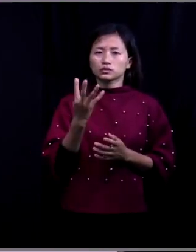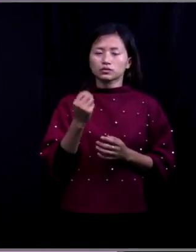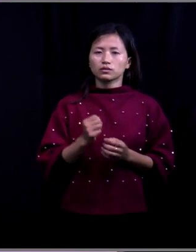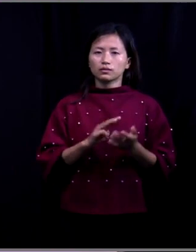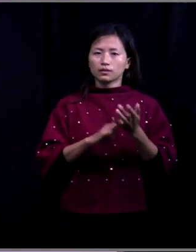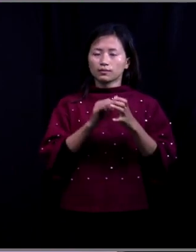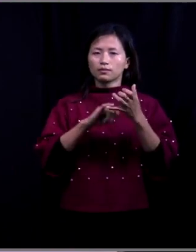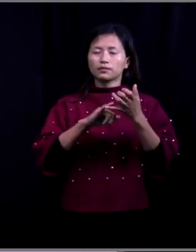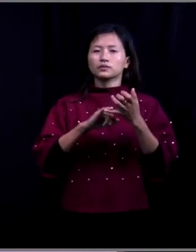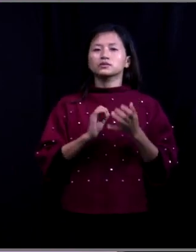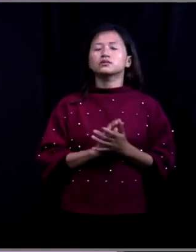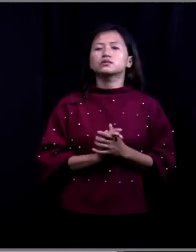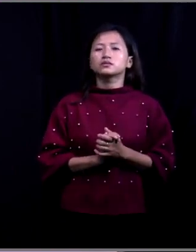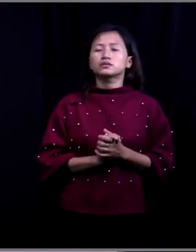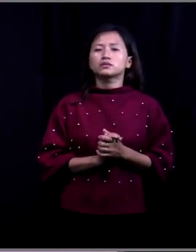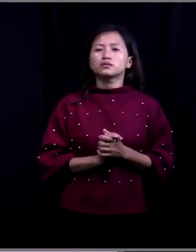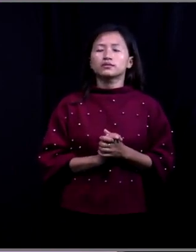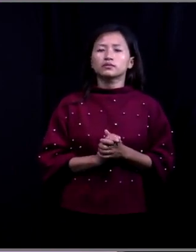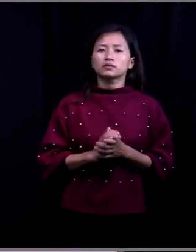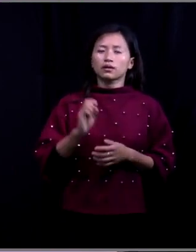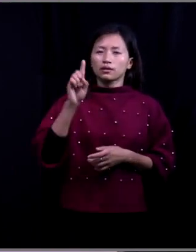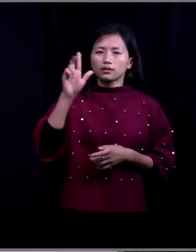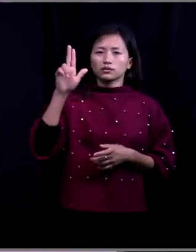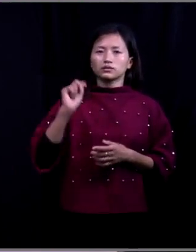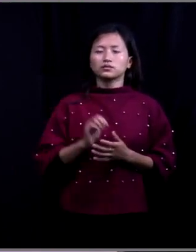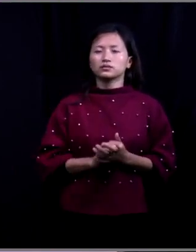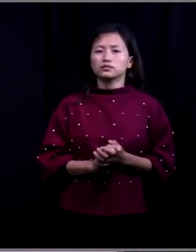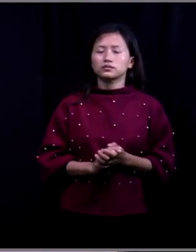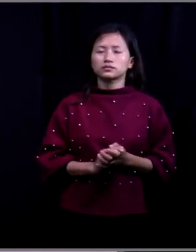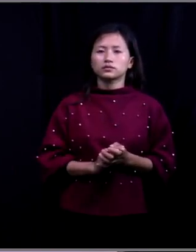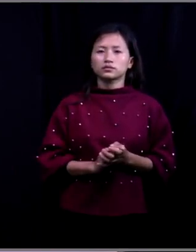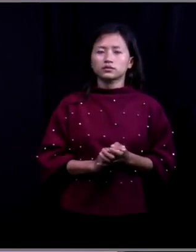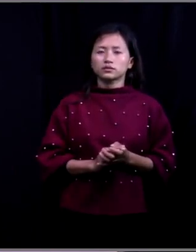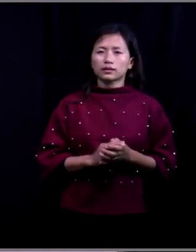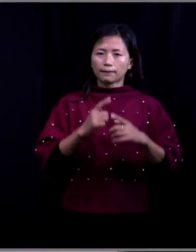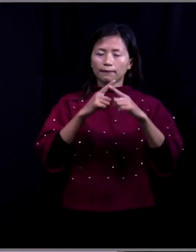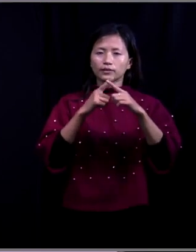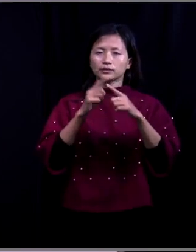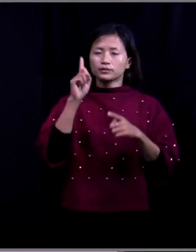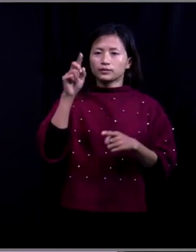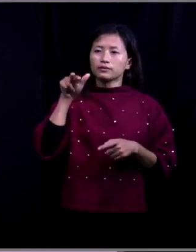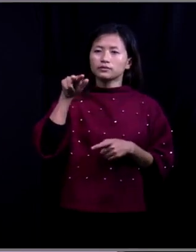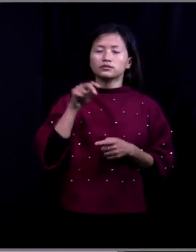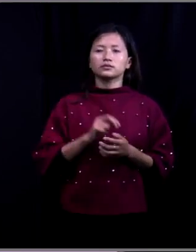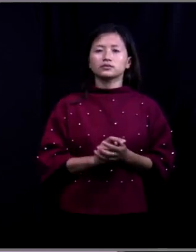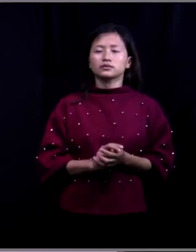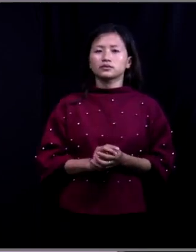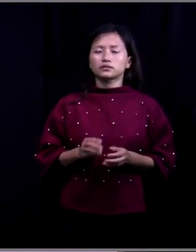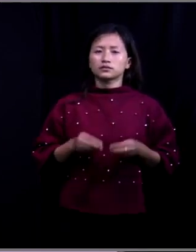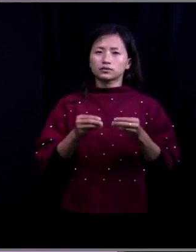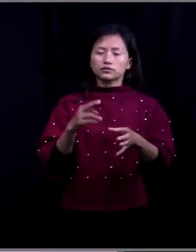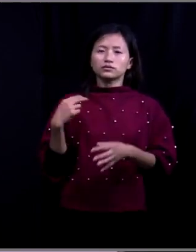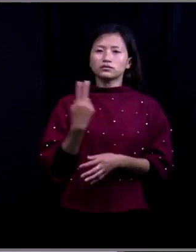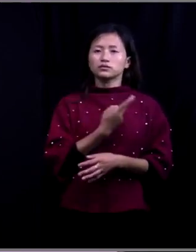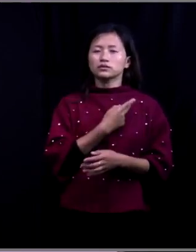of the compound, that is the molecular mass, will be 18, and then this is multiplied by 100. This will give us